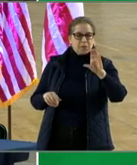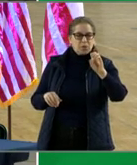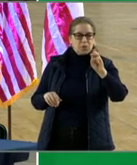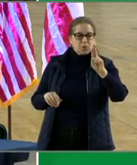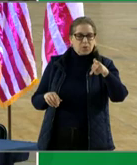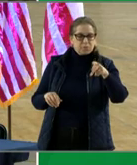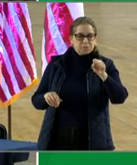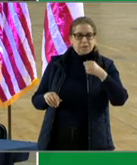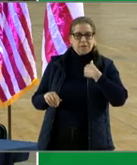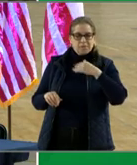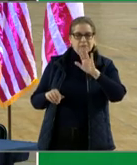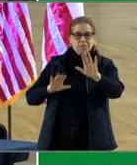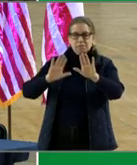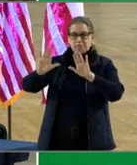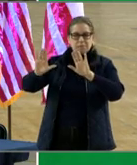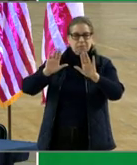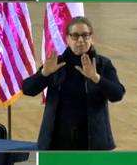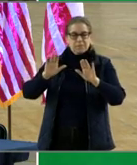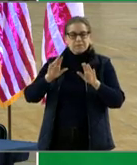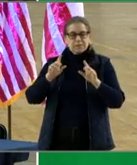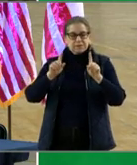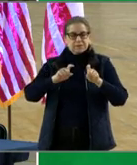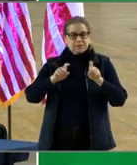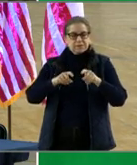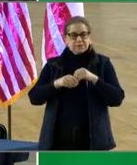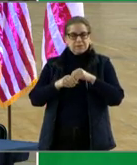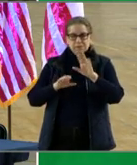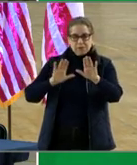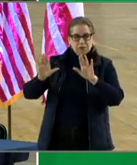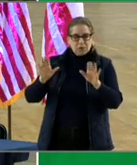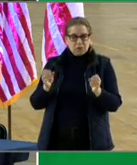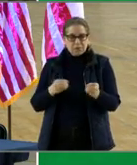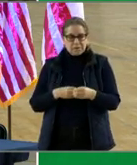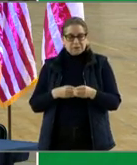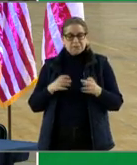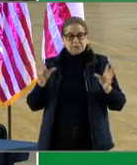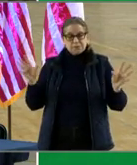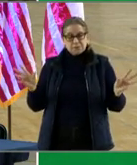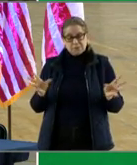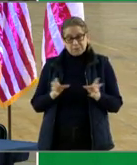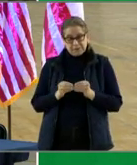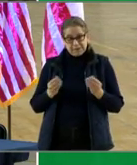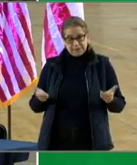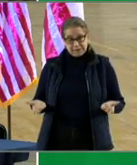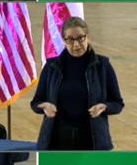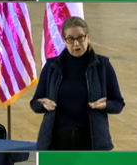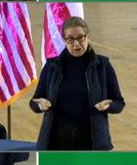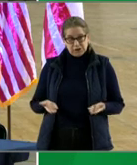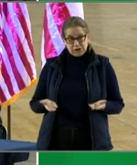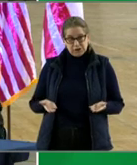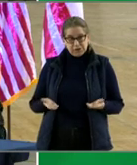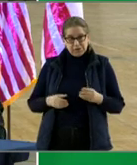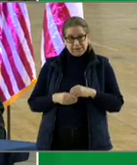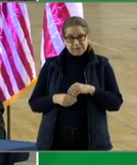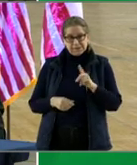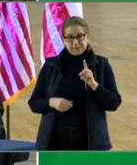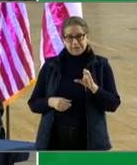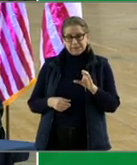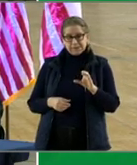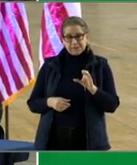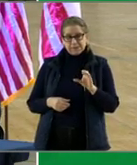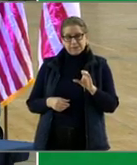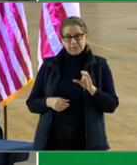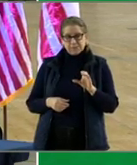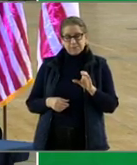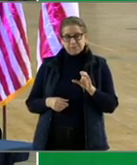tests in their own facilities. So the overall testing capacity in the district far exceeds the number of tests that the Public Health Lab can